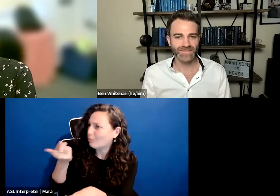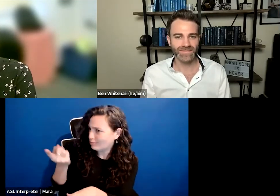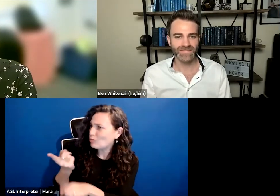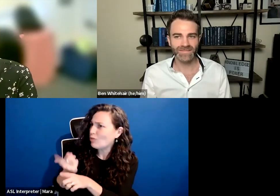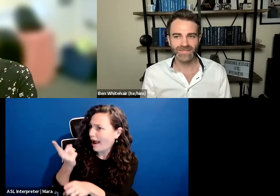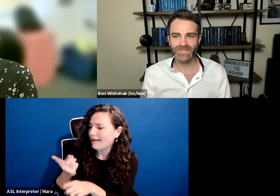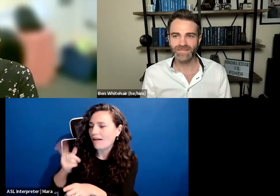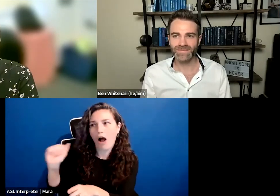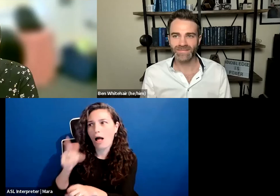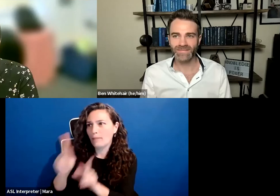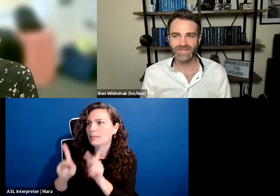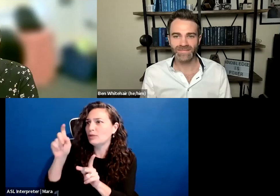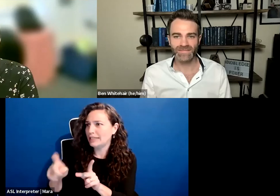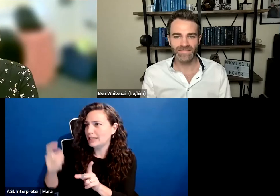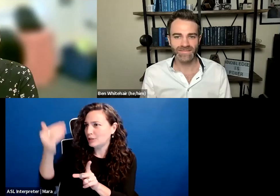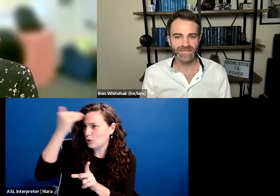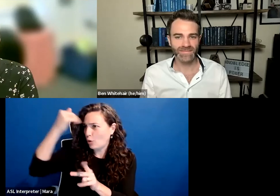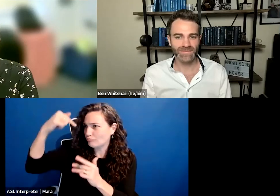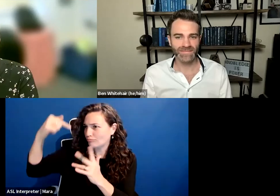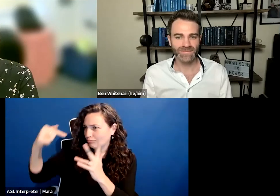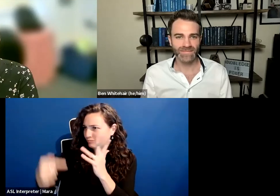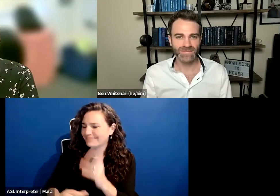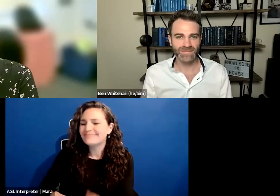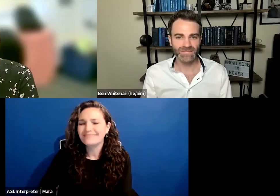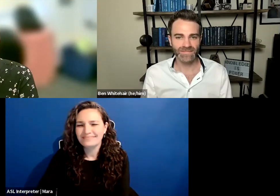should know about.